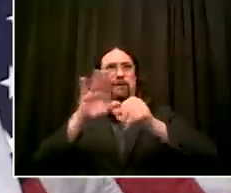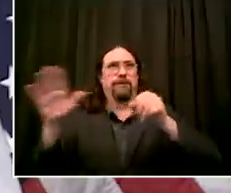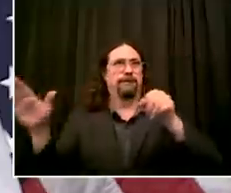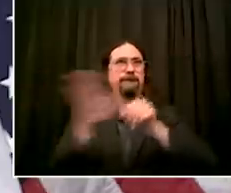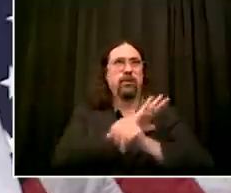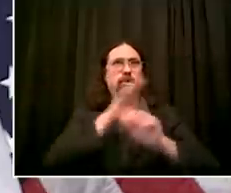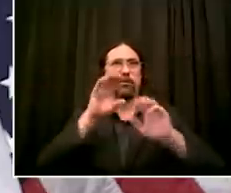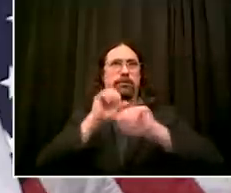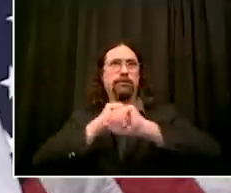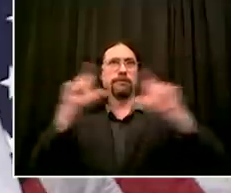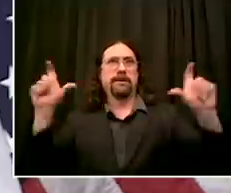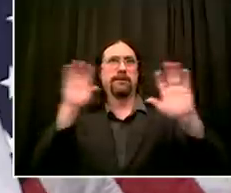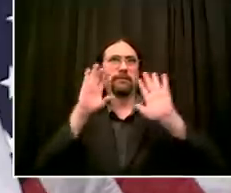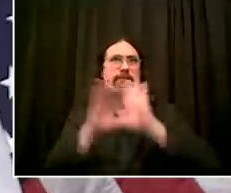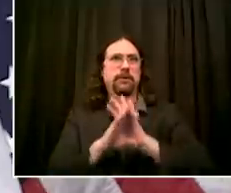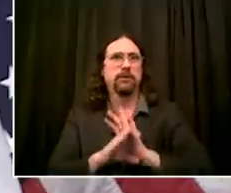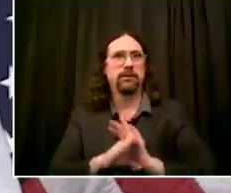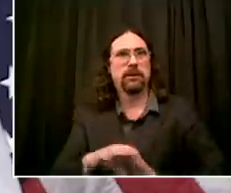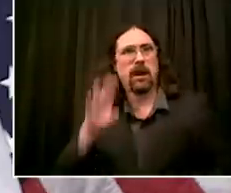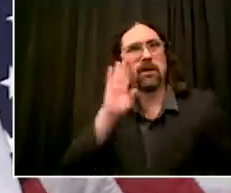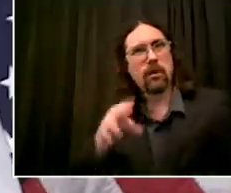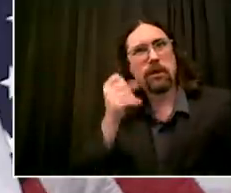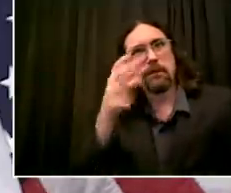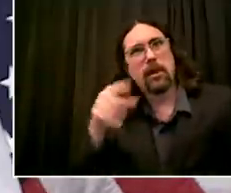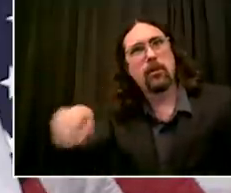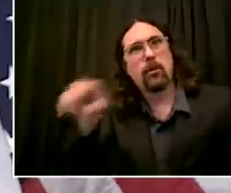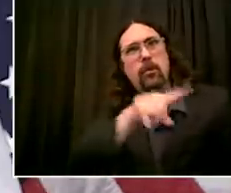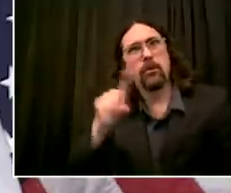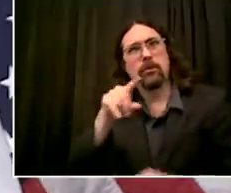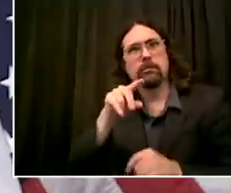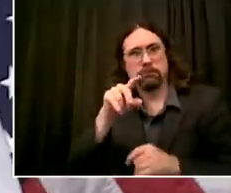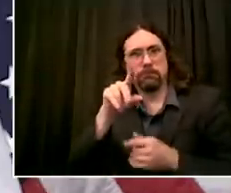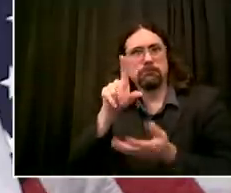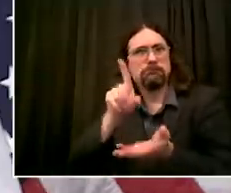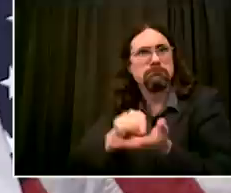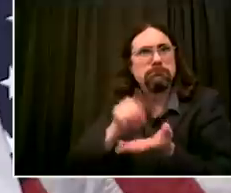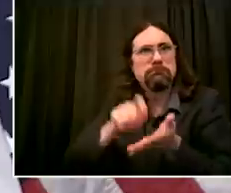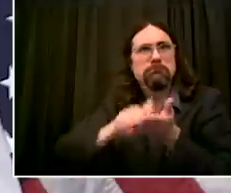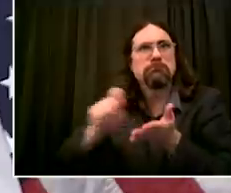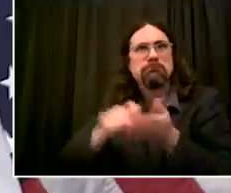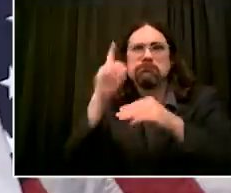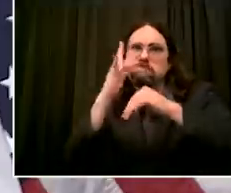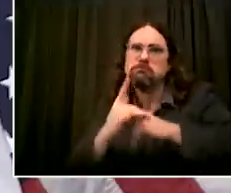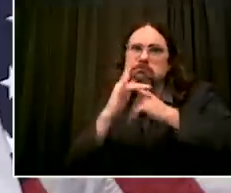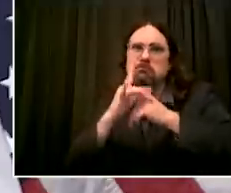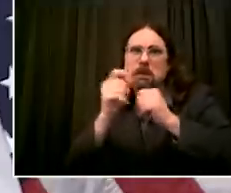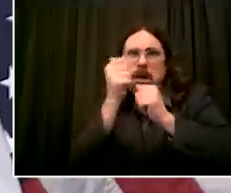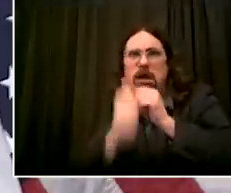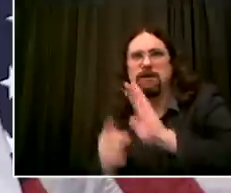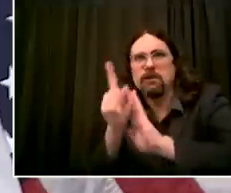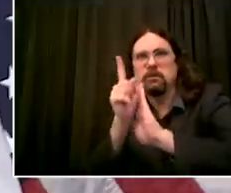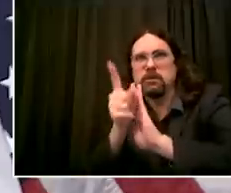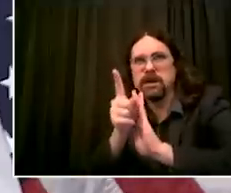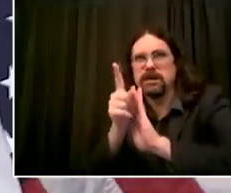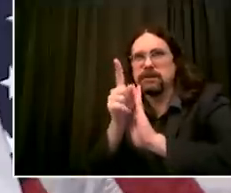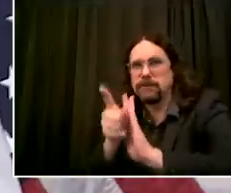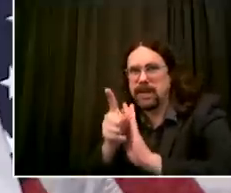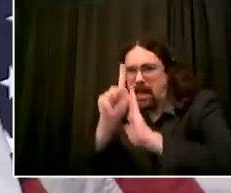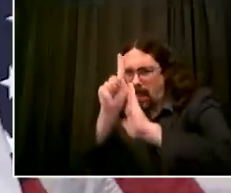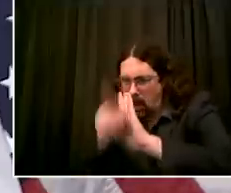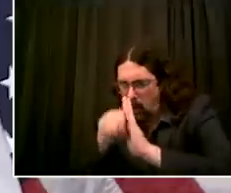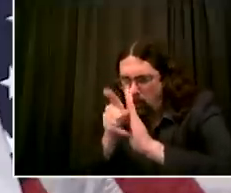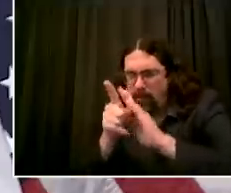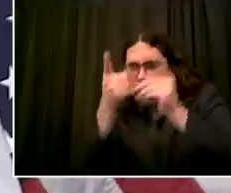deal with. I understand that. My job is not to think just about the day-to-day and the hour-to-hour, but to think about the whole city all the time,